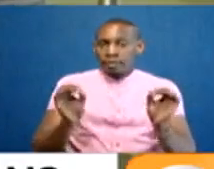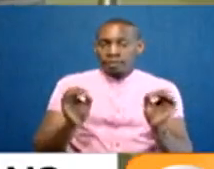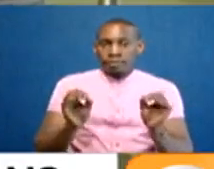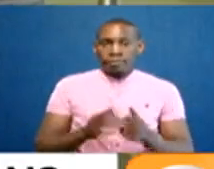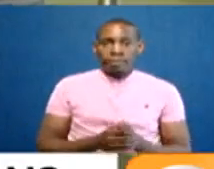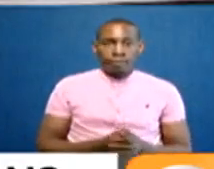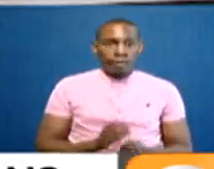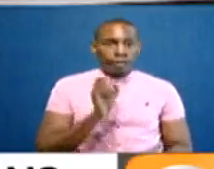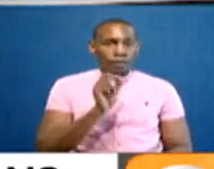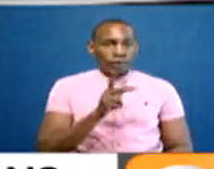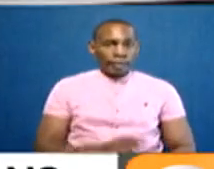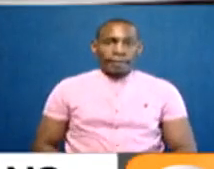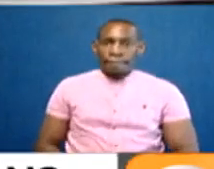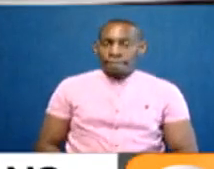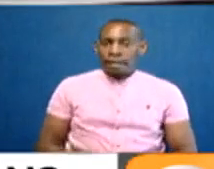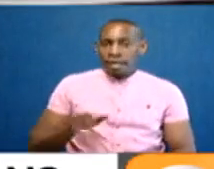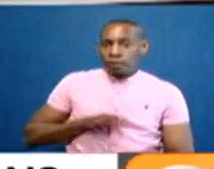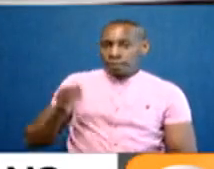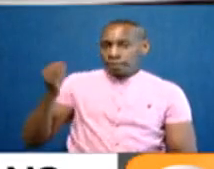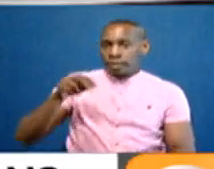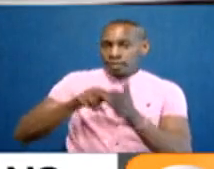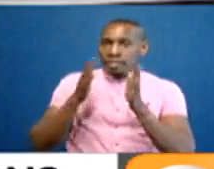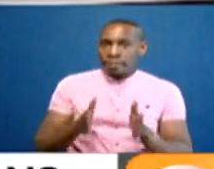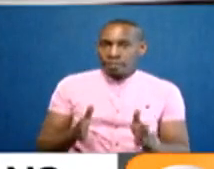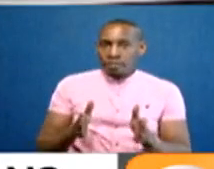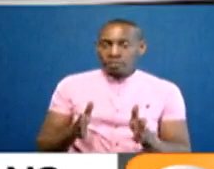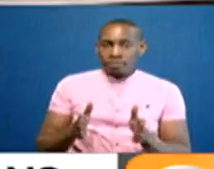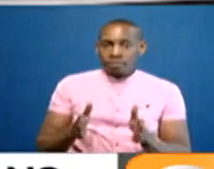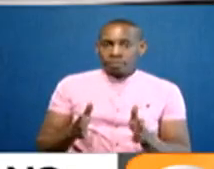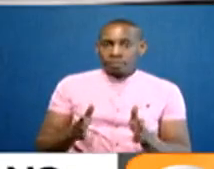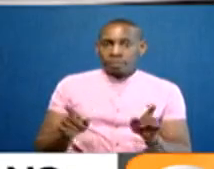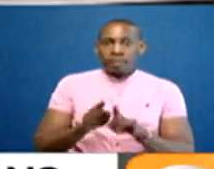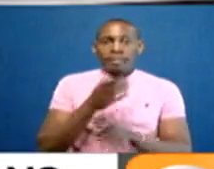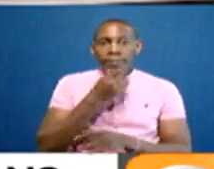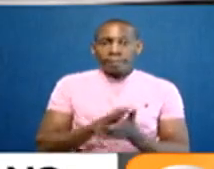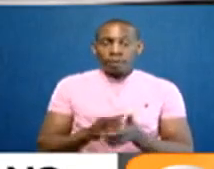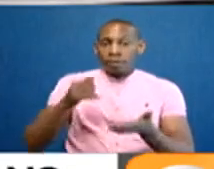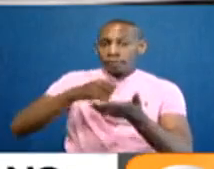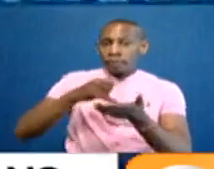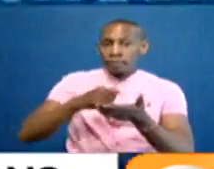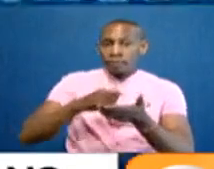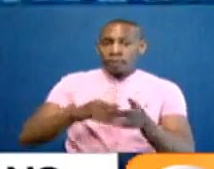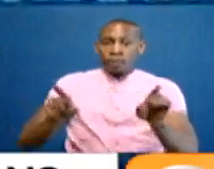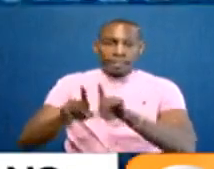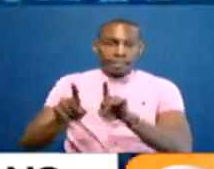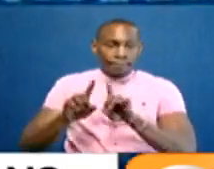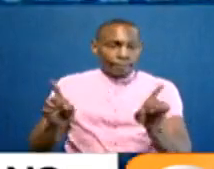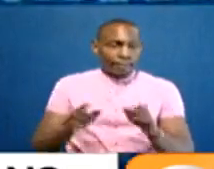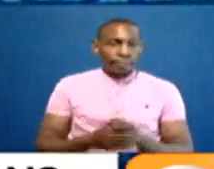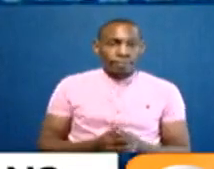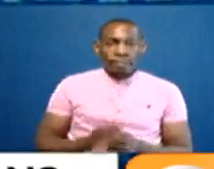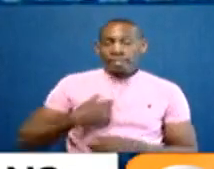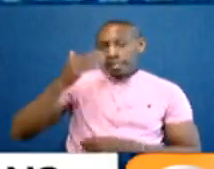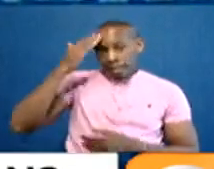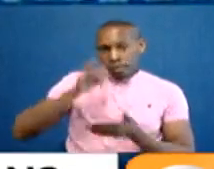worse. Right. And in terms of women political aspirants, and I'm not saying that men are not subjected to the same, but I do